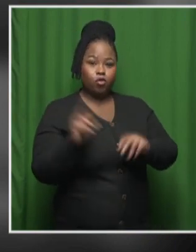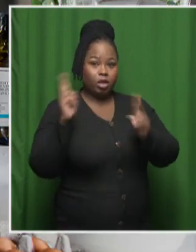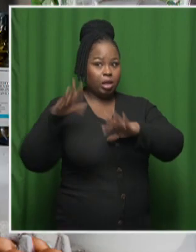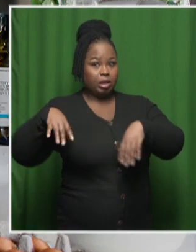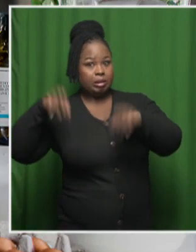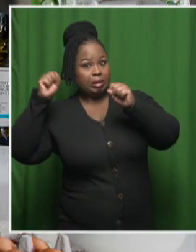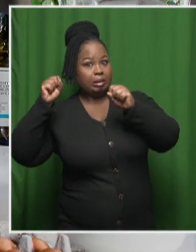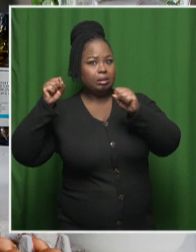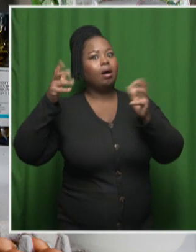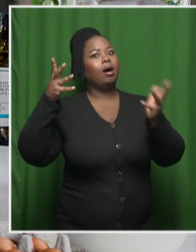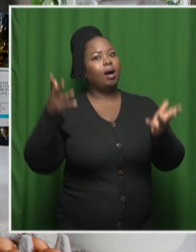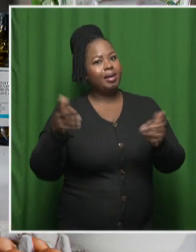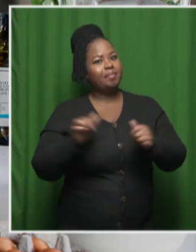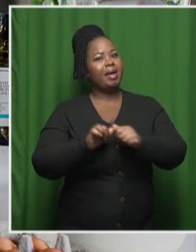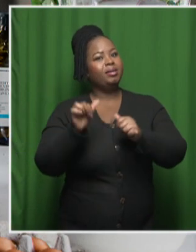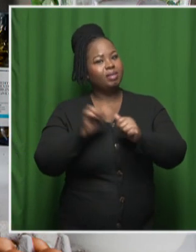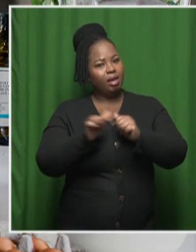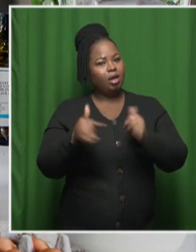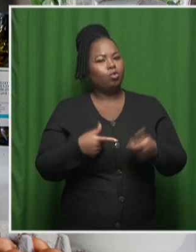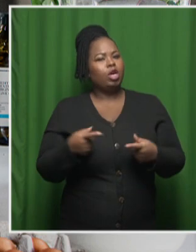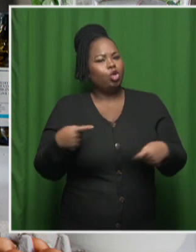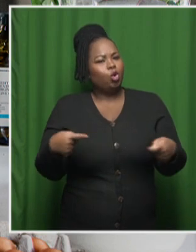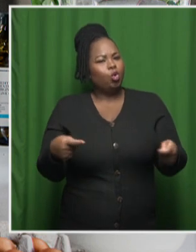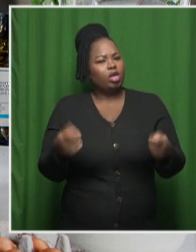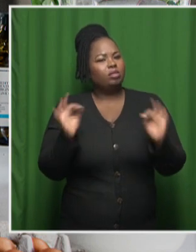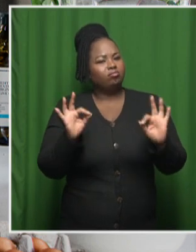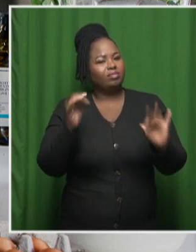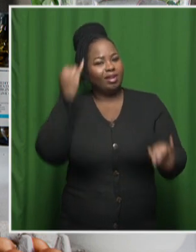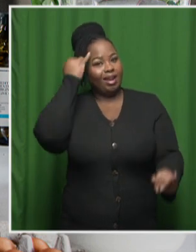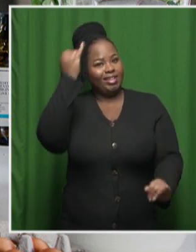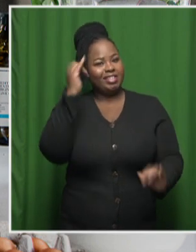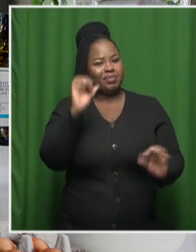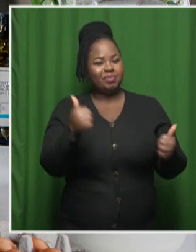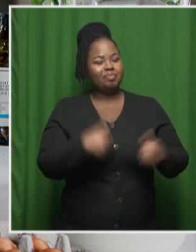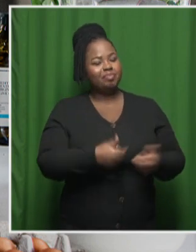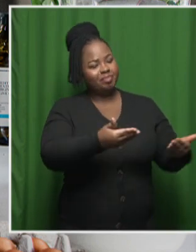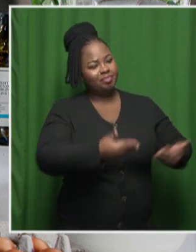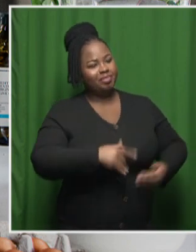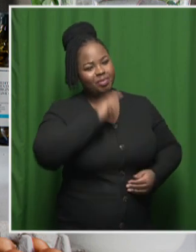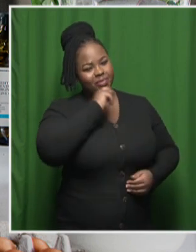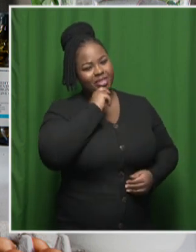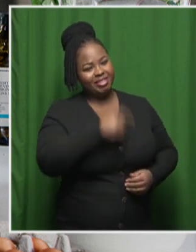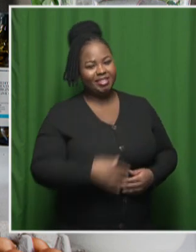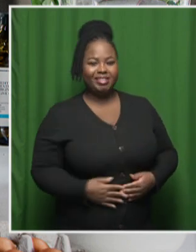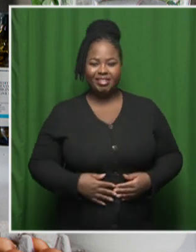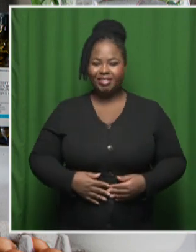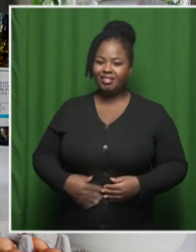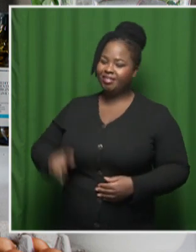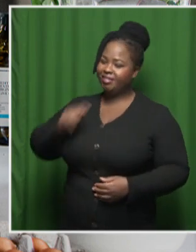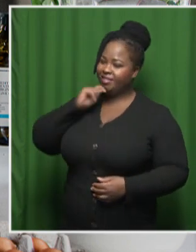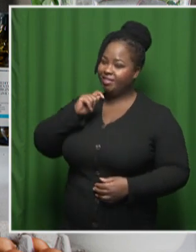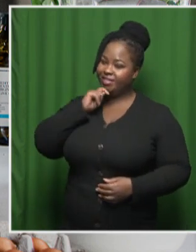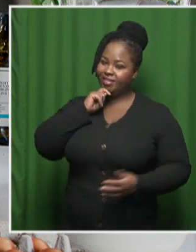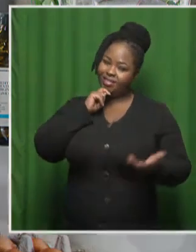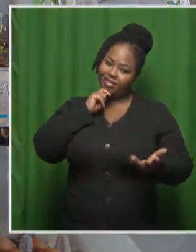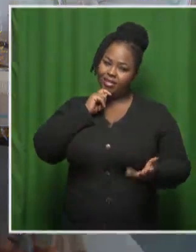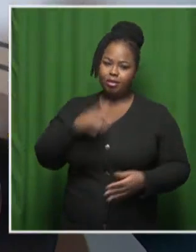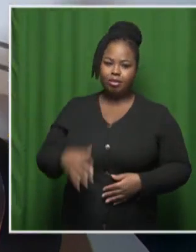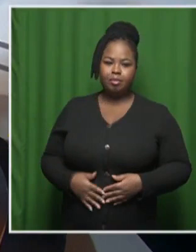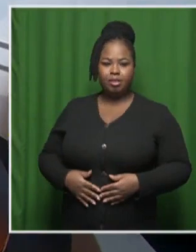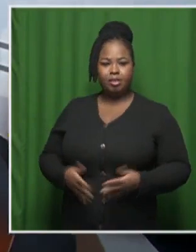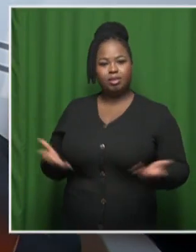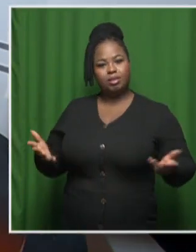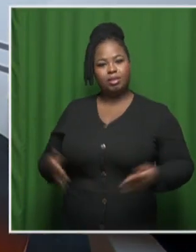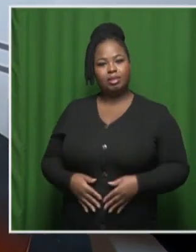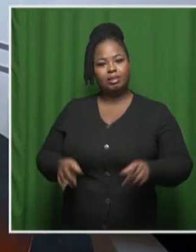load-shedding days a little brighter and tastier with cooking ideas. Chef, good morning. Welcome to Morning Live. Good morning. I'm sure like